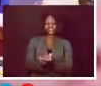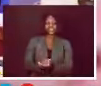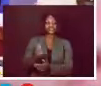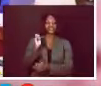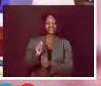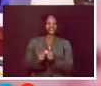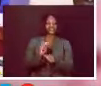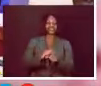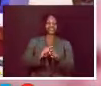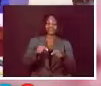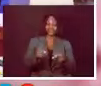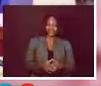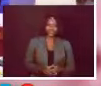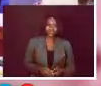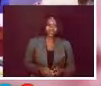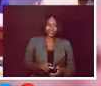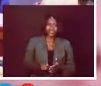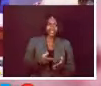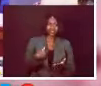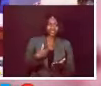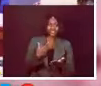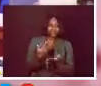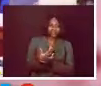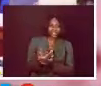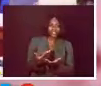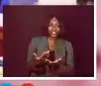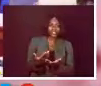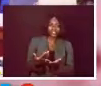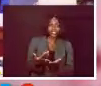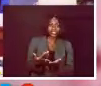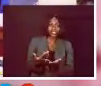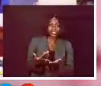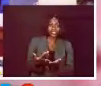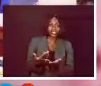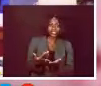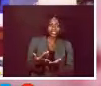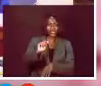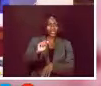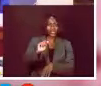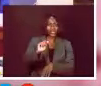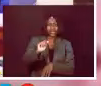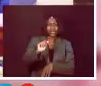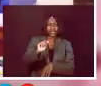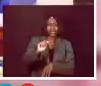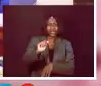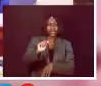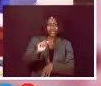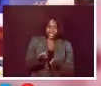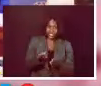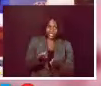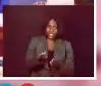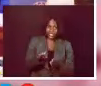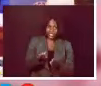I then pleaded with the late Honorable Deputy Leader, Honorable Agbe, and said that in Pan-African Parliament, I have made so